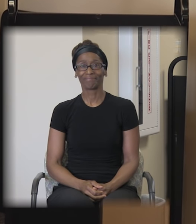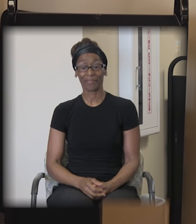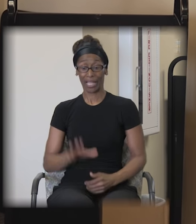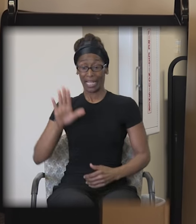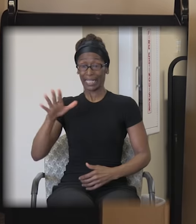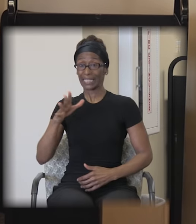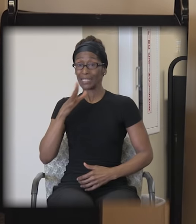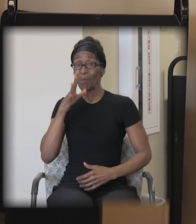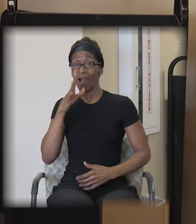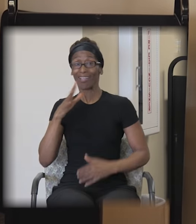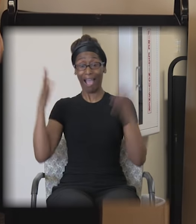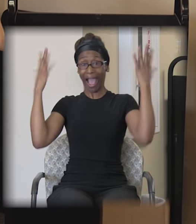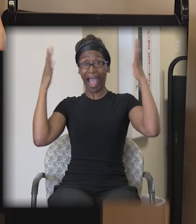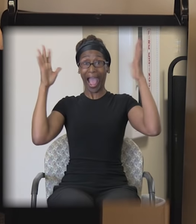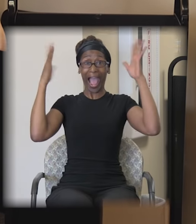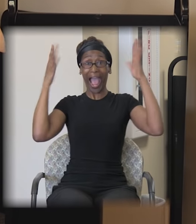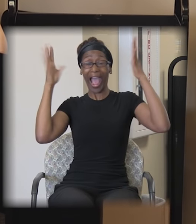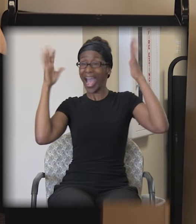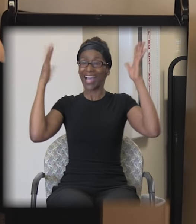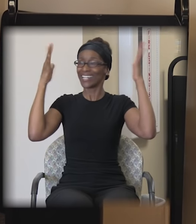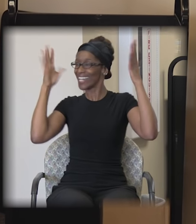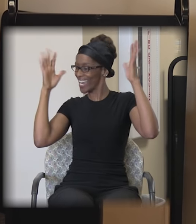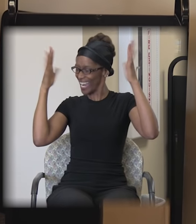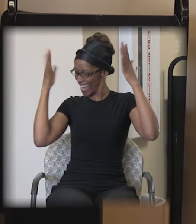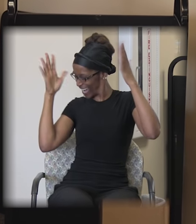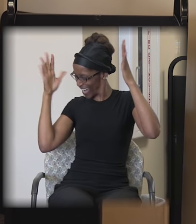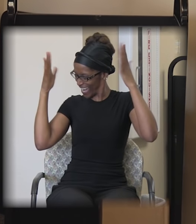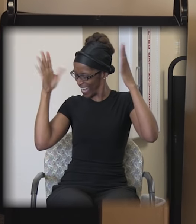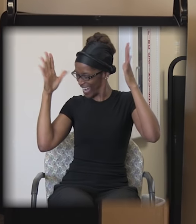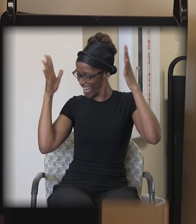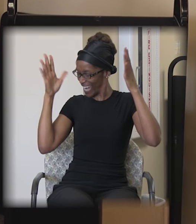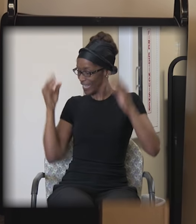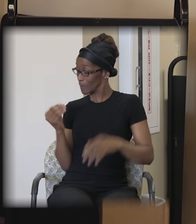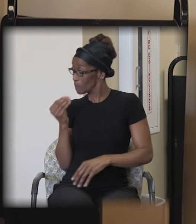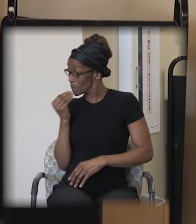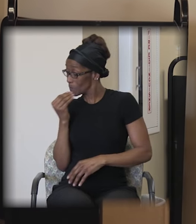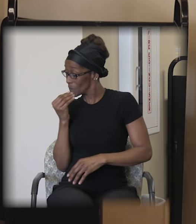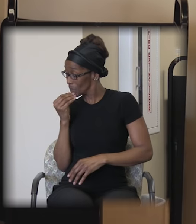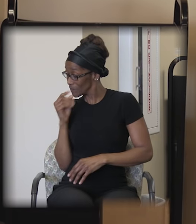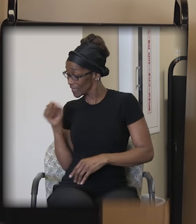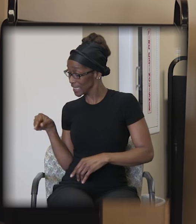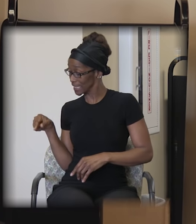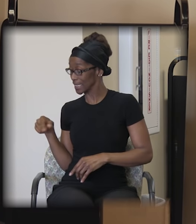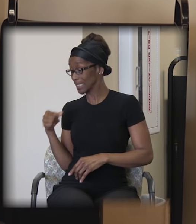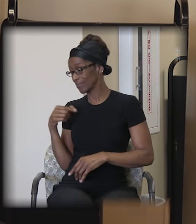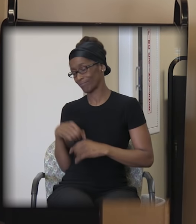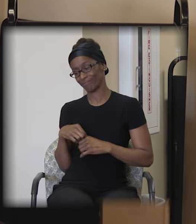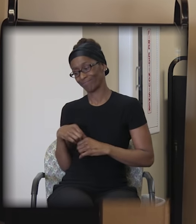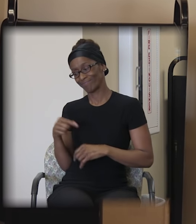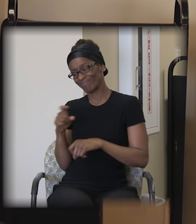His mother waved her arms. She was applauding him. She touched her fingers to her mouth to signal eating.